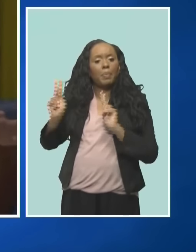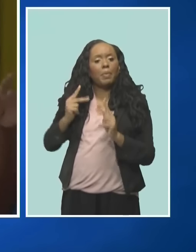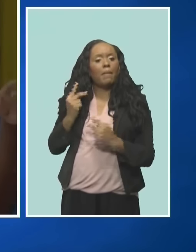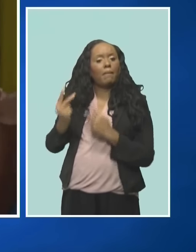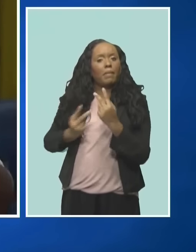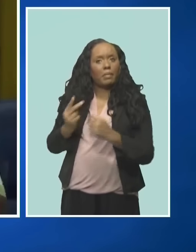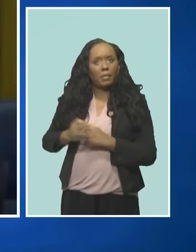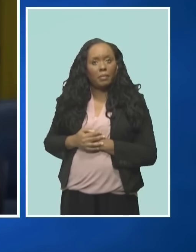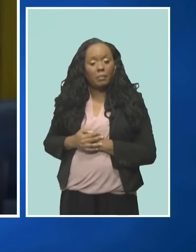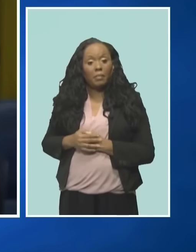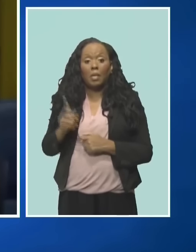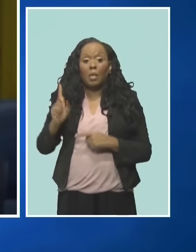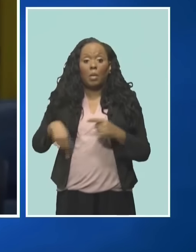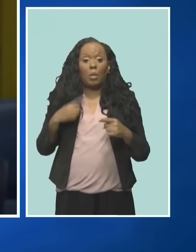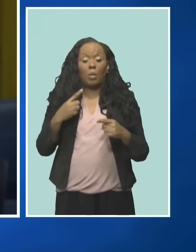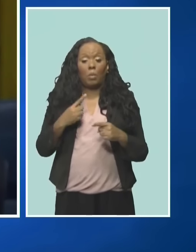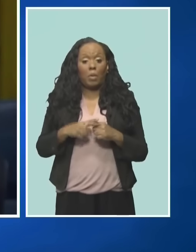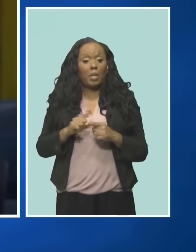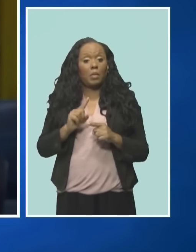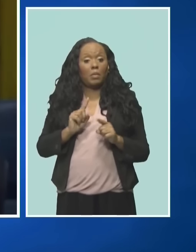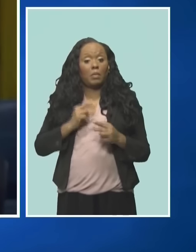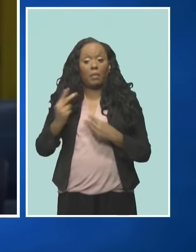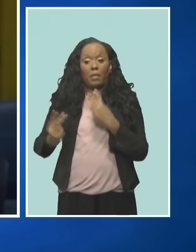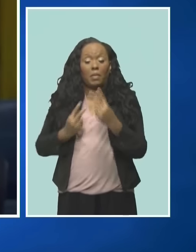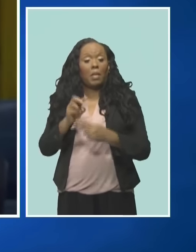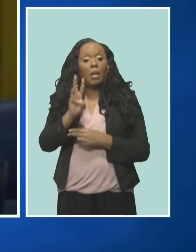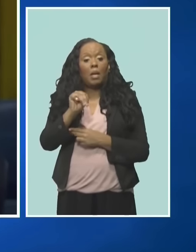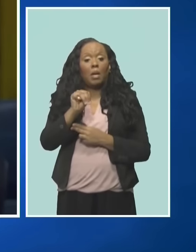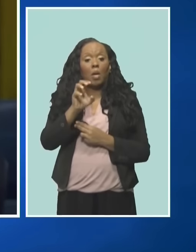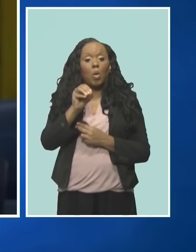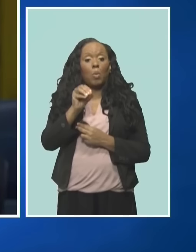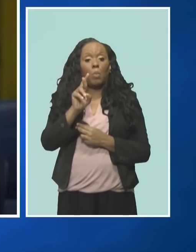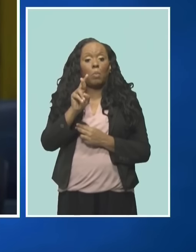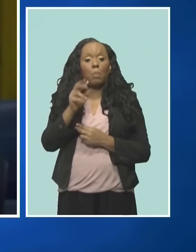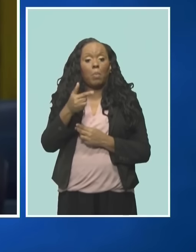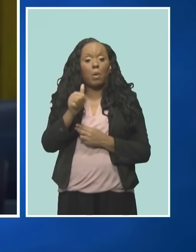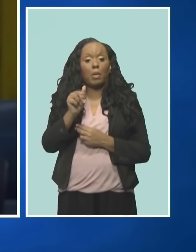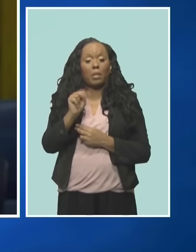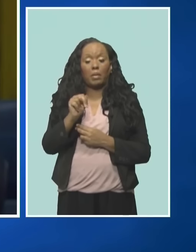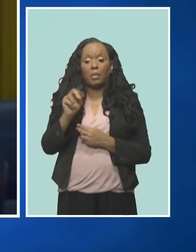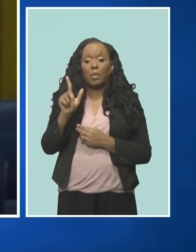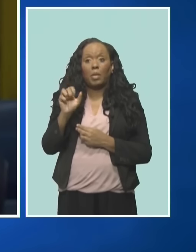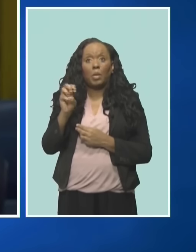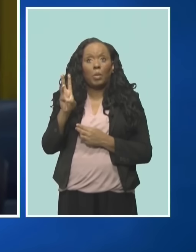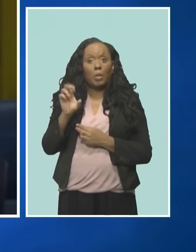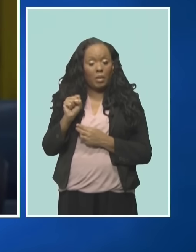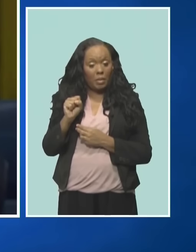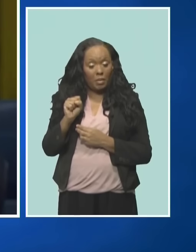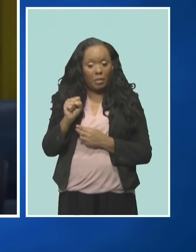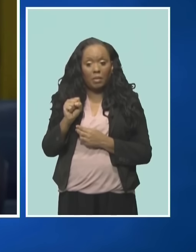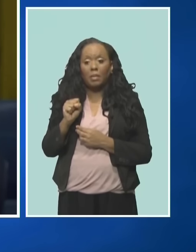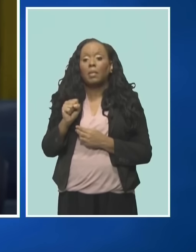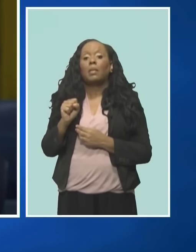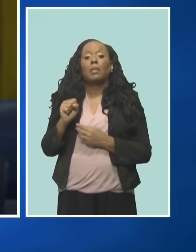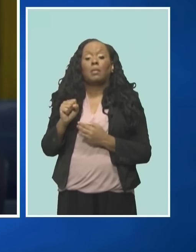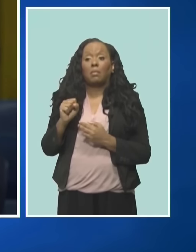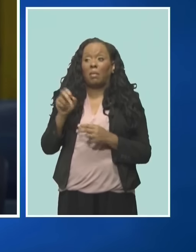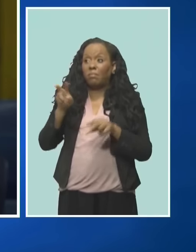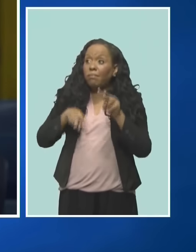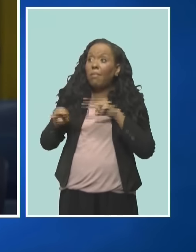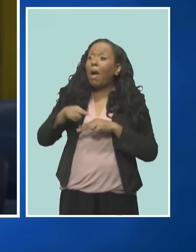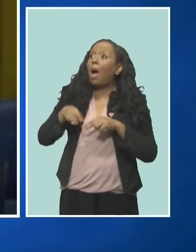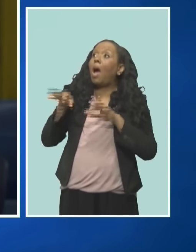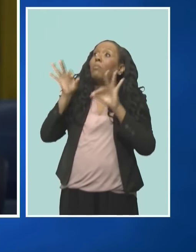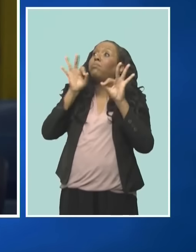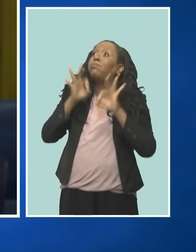Lewis, there's nothing to do between Morgan Lewis and Bathsheba. So what we want to do is ask the government to revisit the Belle Plaine National Plan,